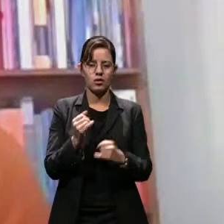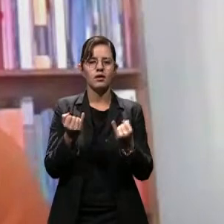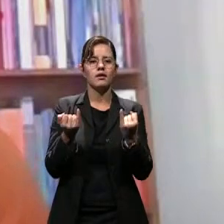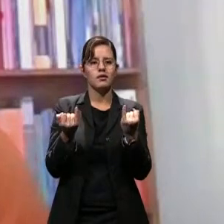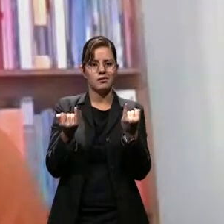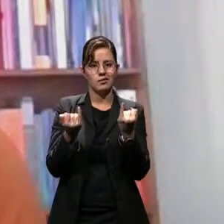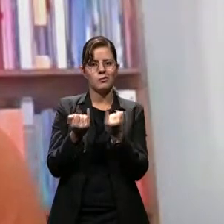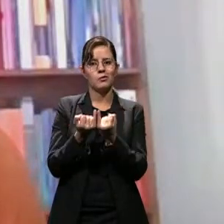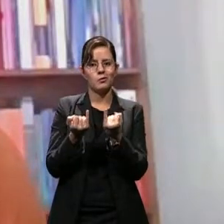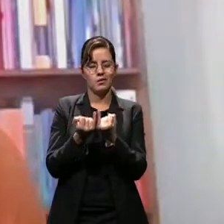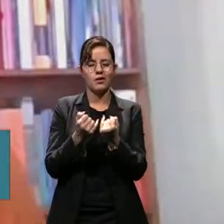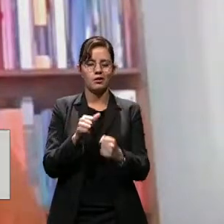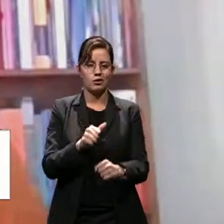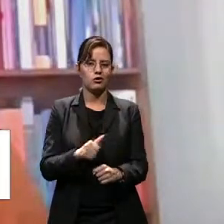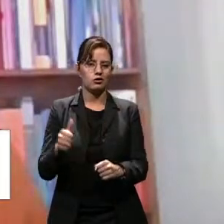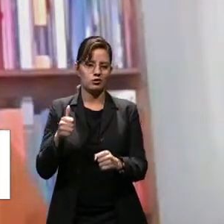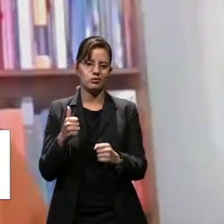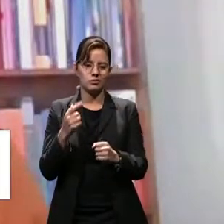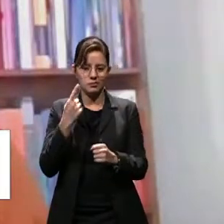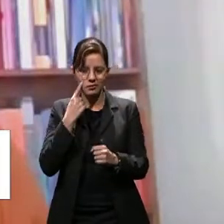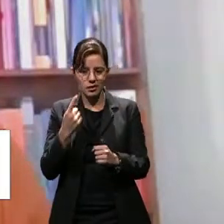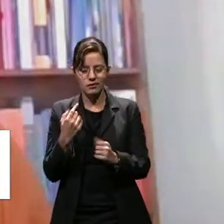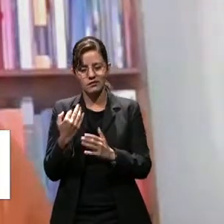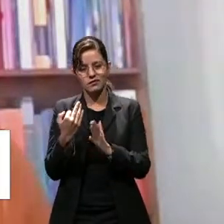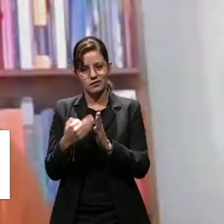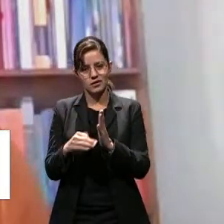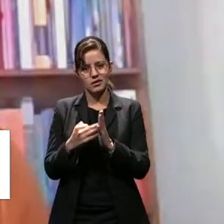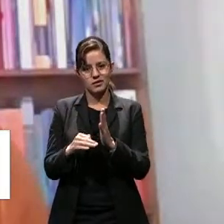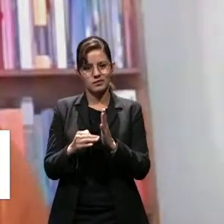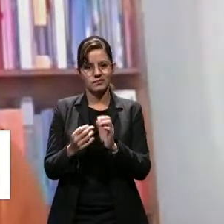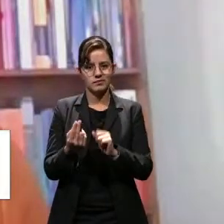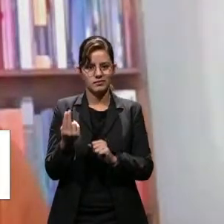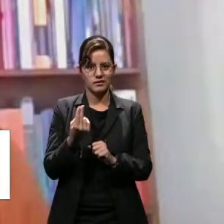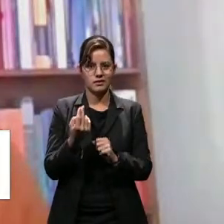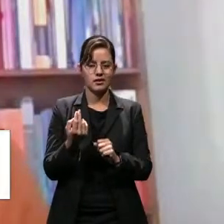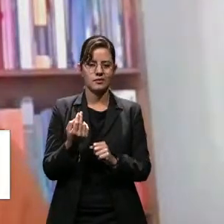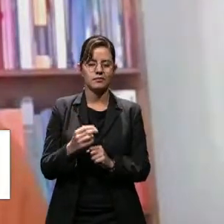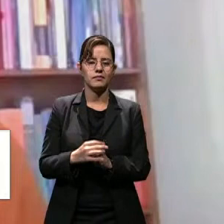these limits and deficits that you are expressing.